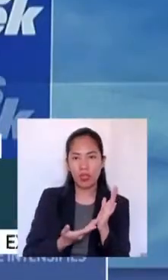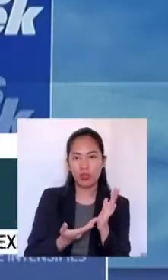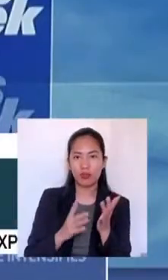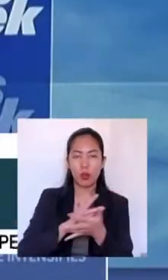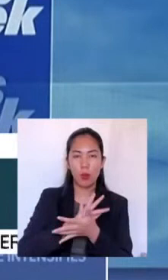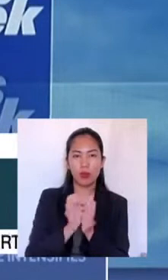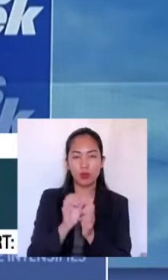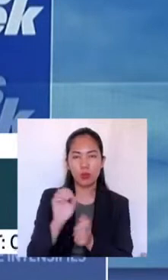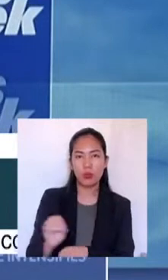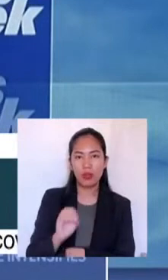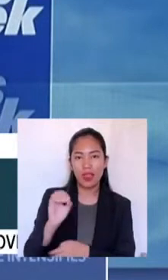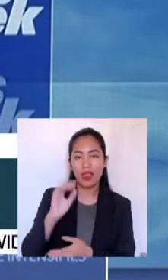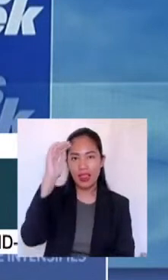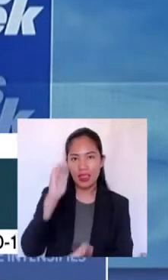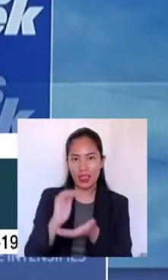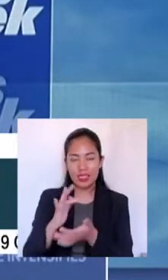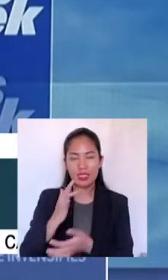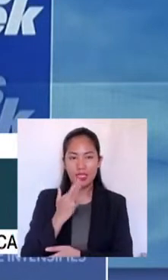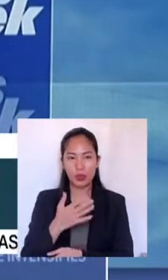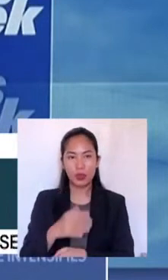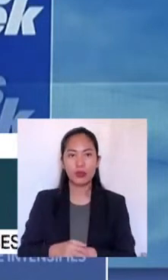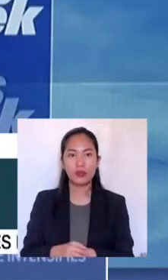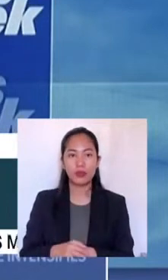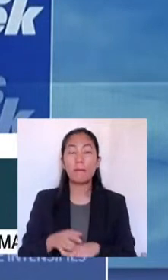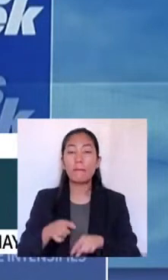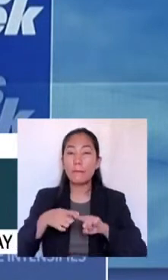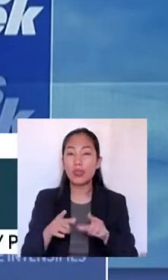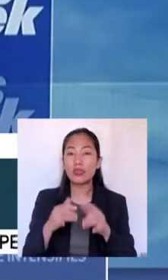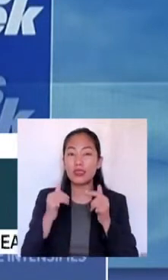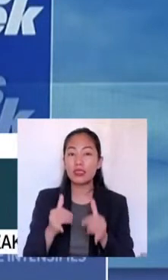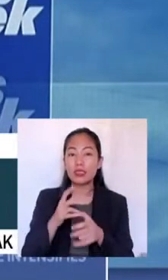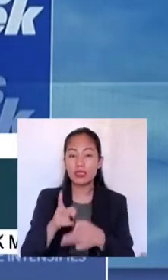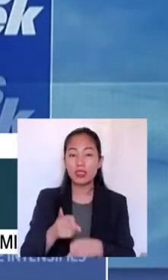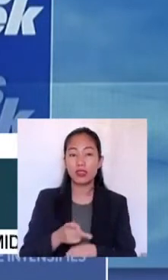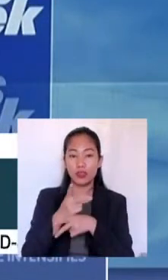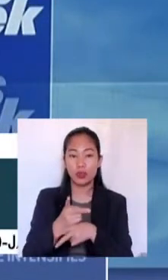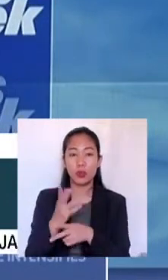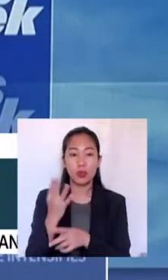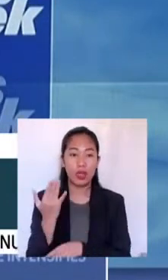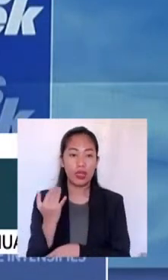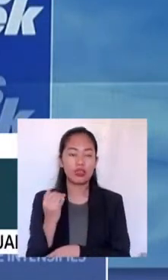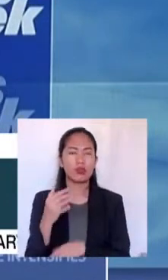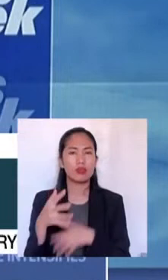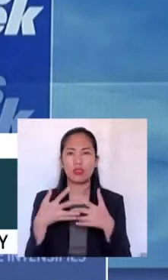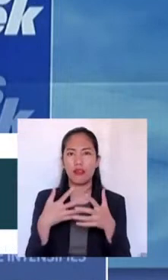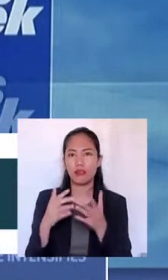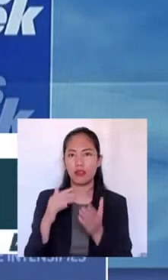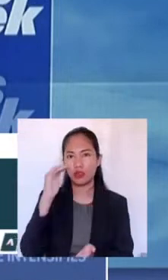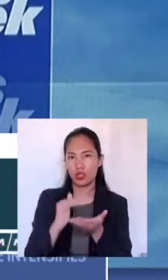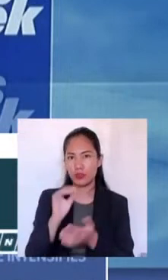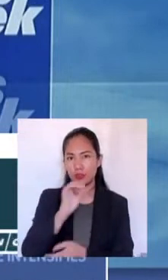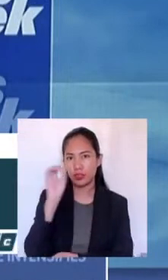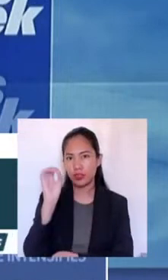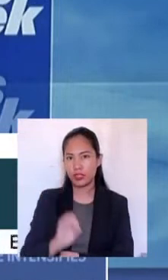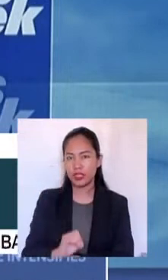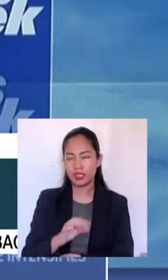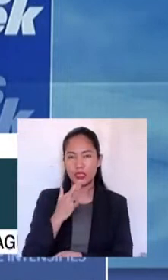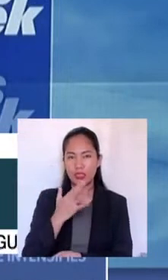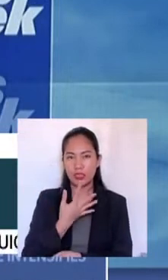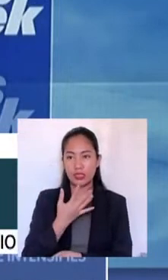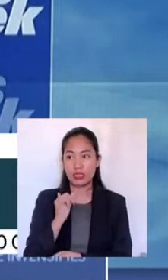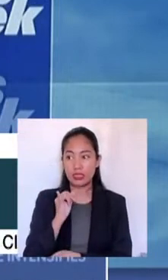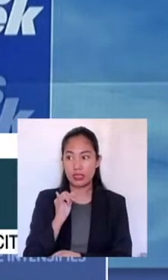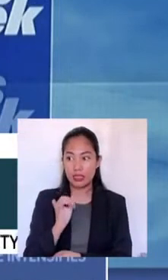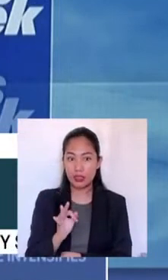about that, because even if you have a less of a percentage of severity, When you have multi-fold more